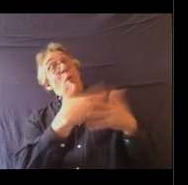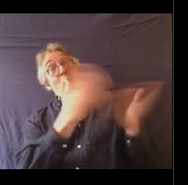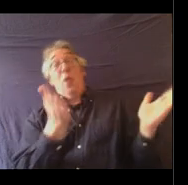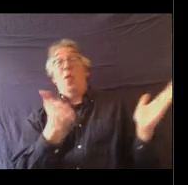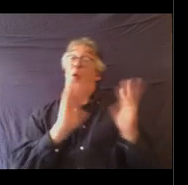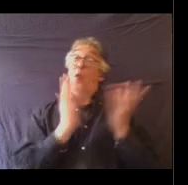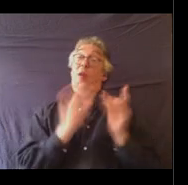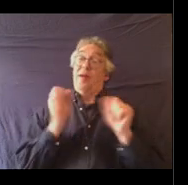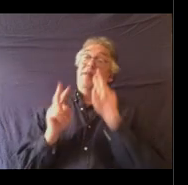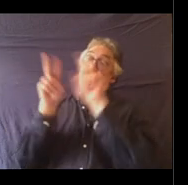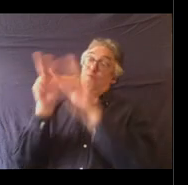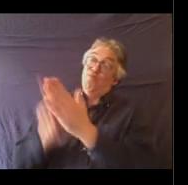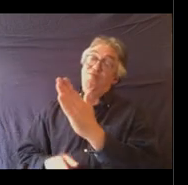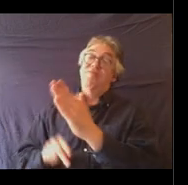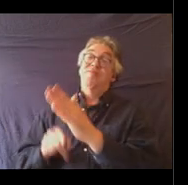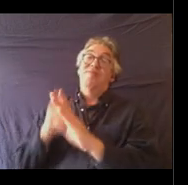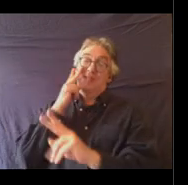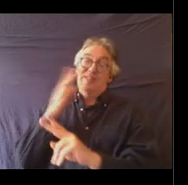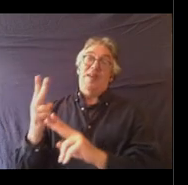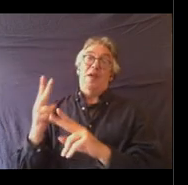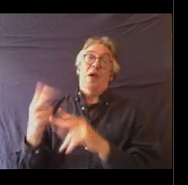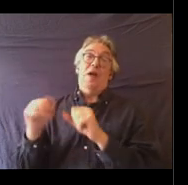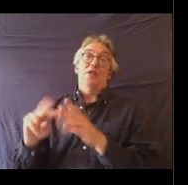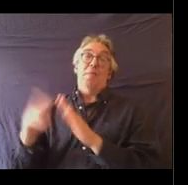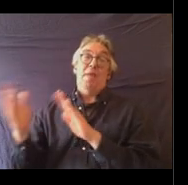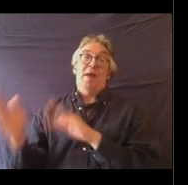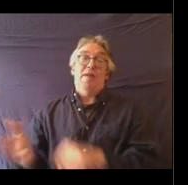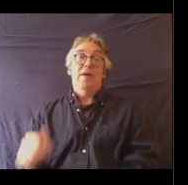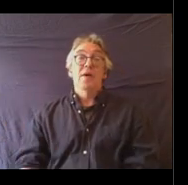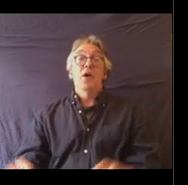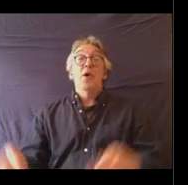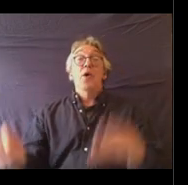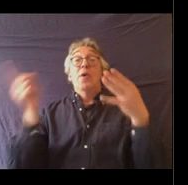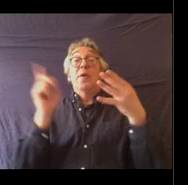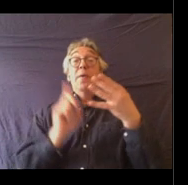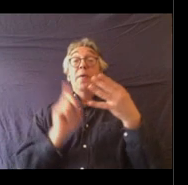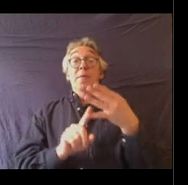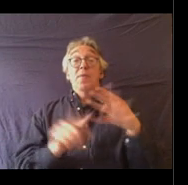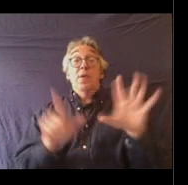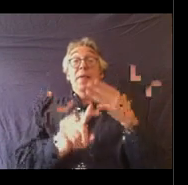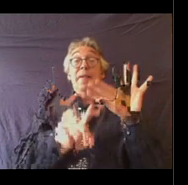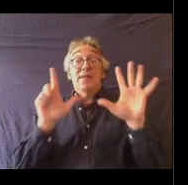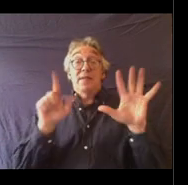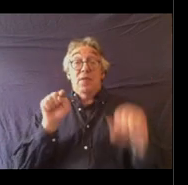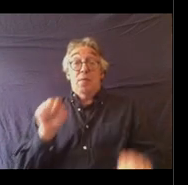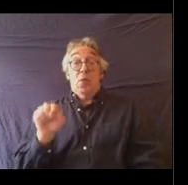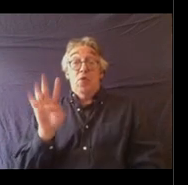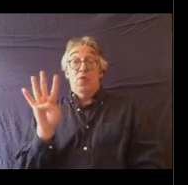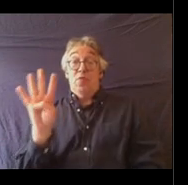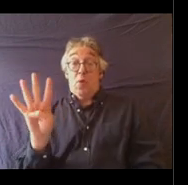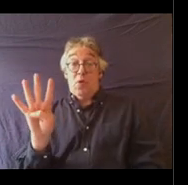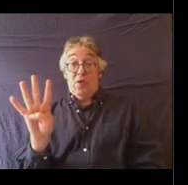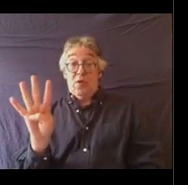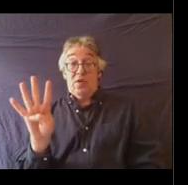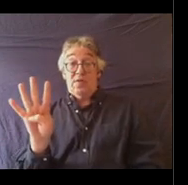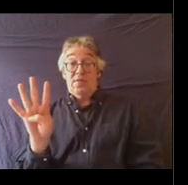slide, which is about the fourth paragraph, the fourth provision of this Article 7,